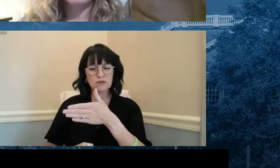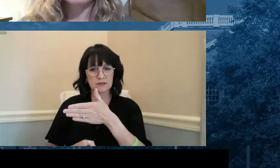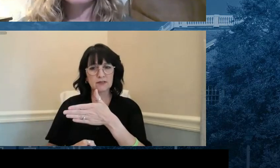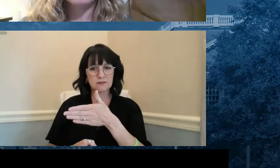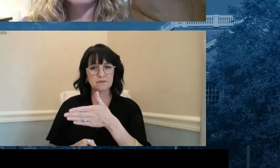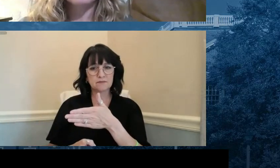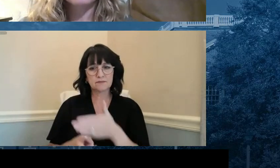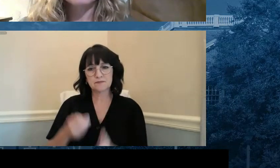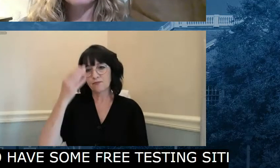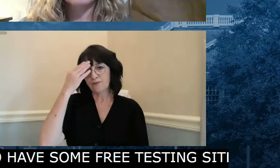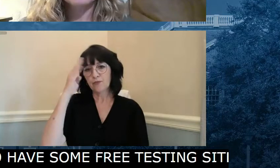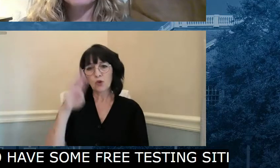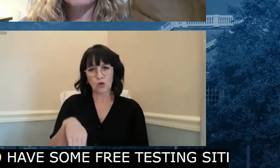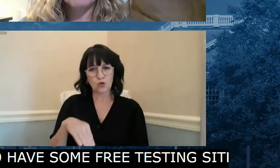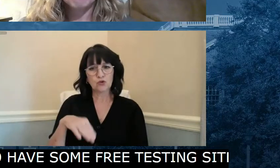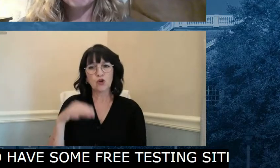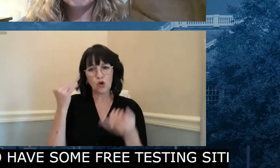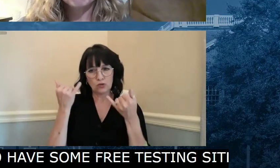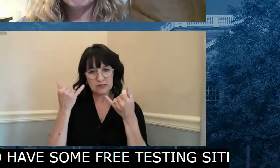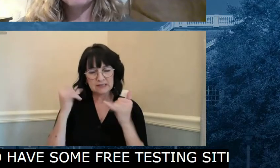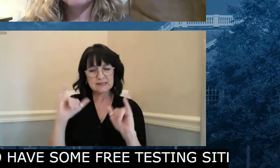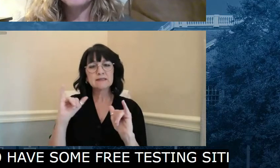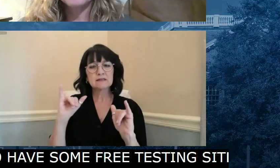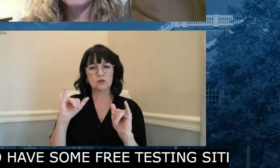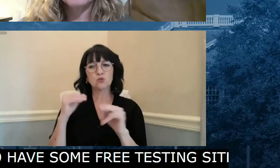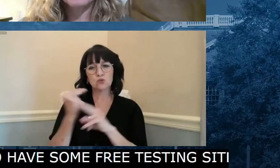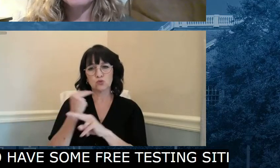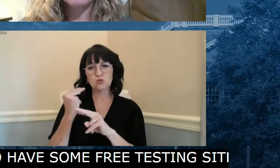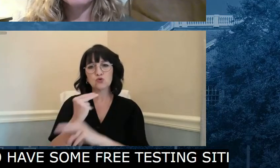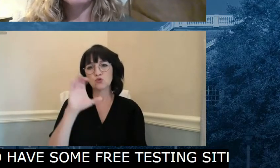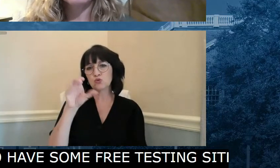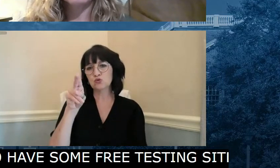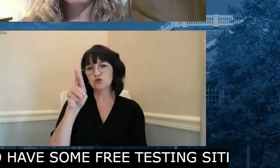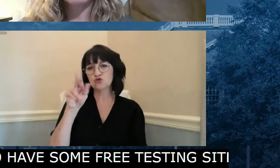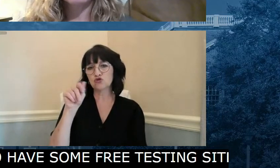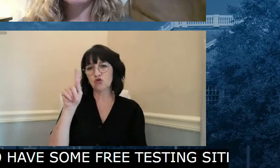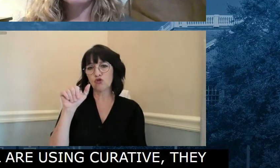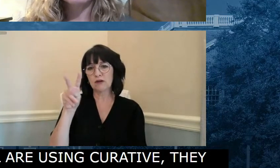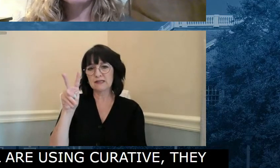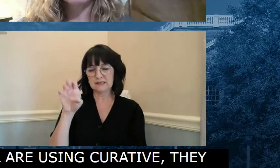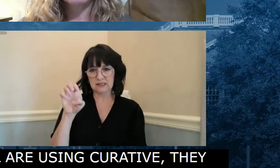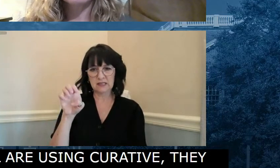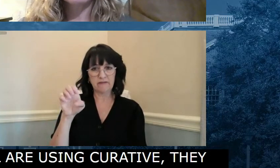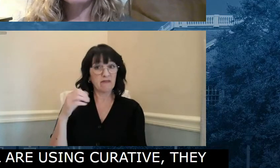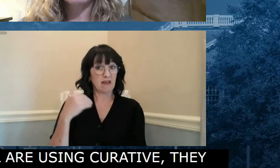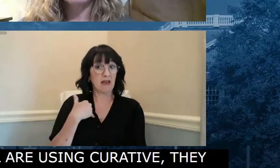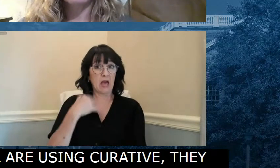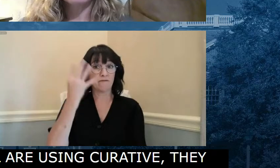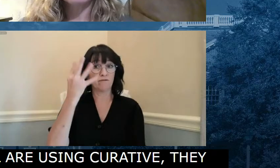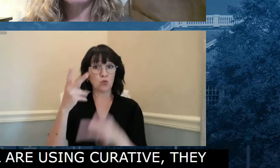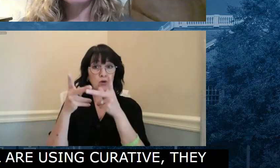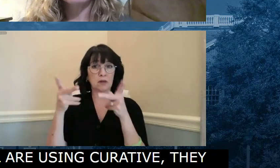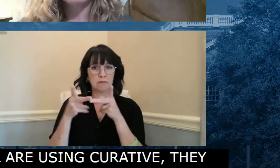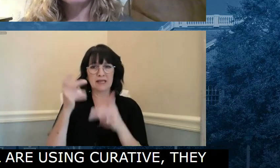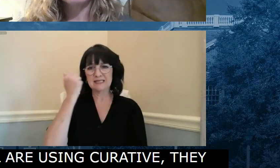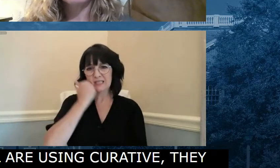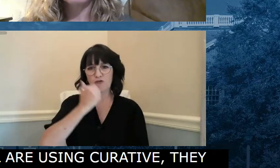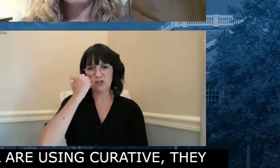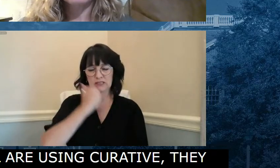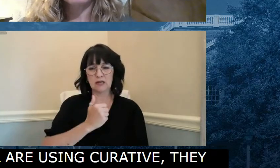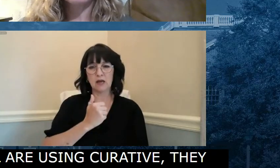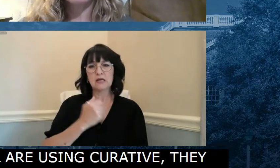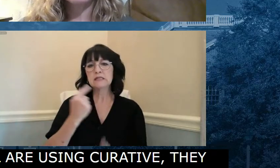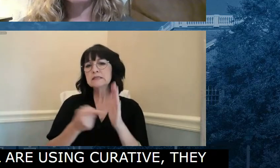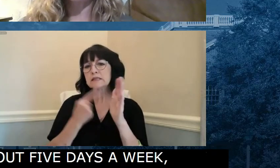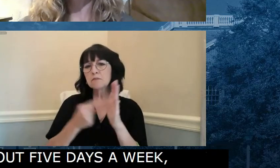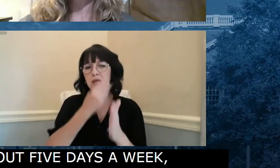I know we still are using Curative. They have 4 sites a day, usually about 5 days a week. Sometimes we'll do Monday through Friday. Sometimes